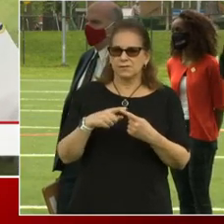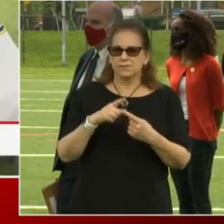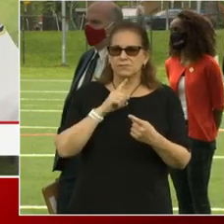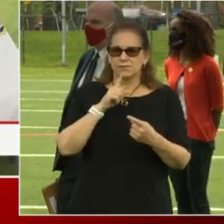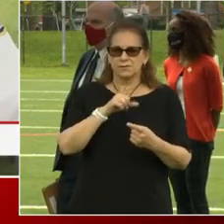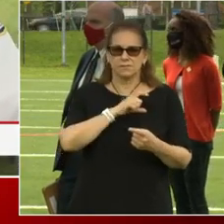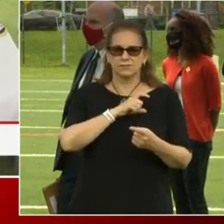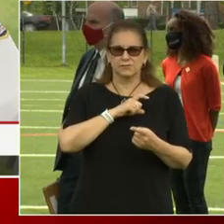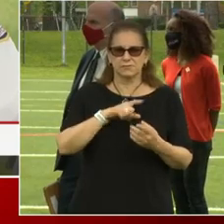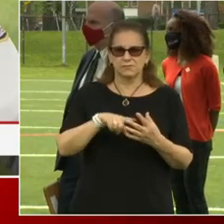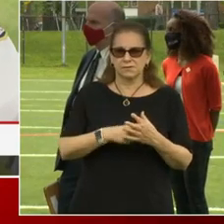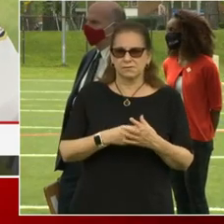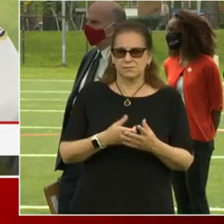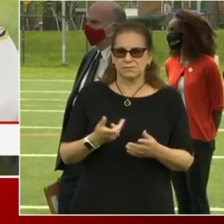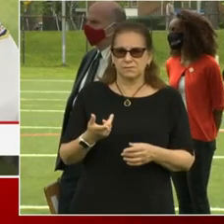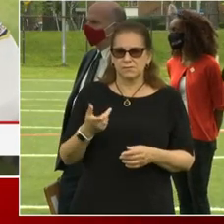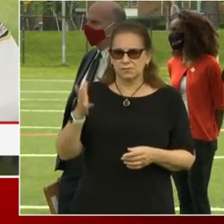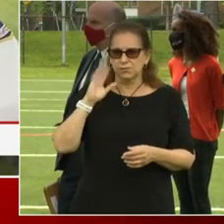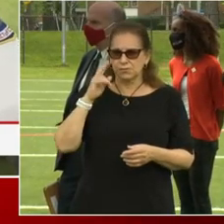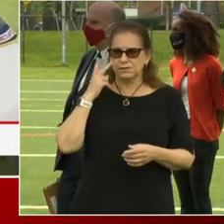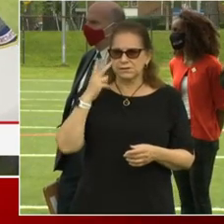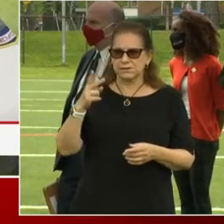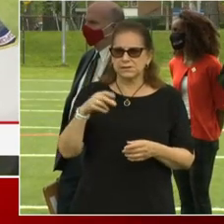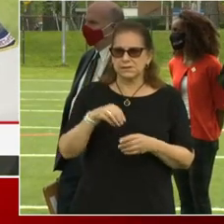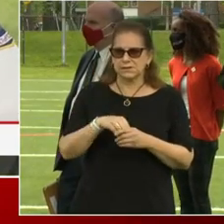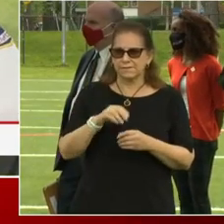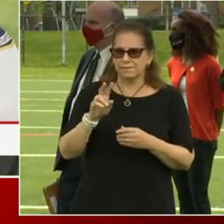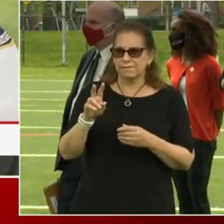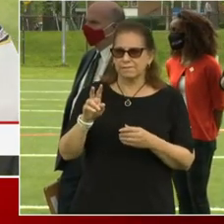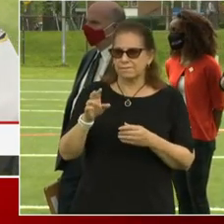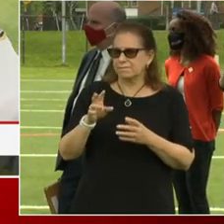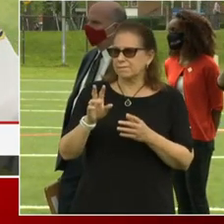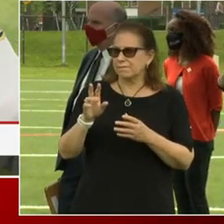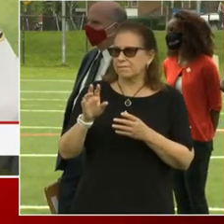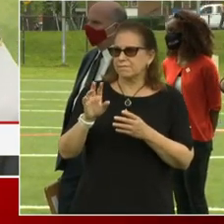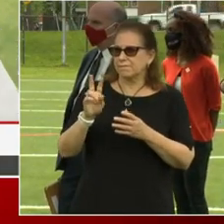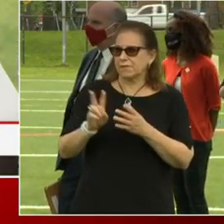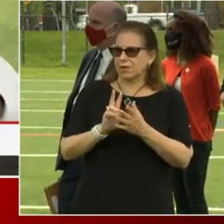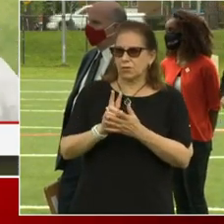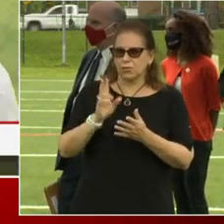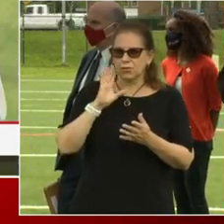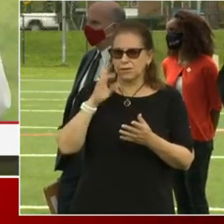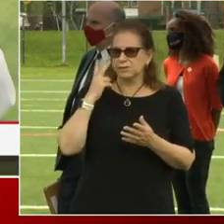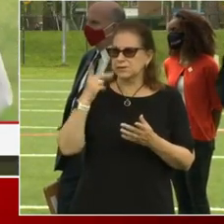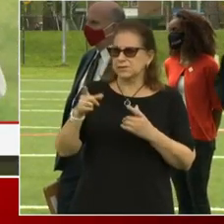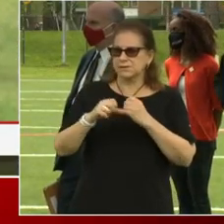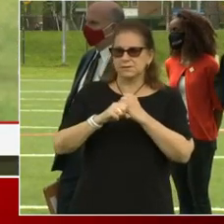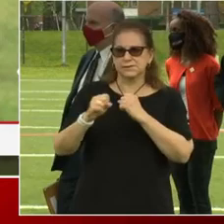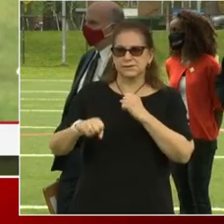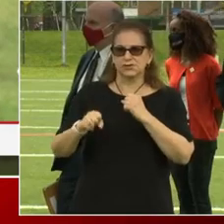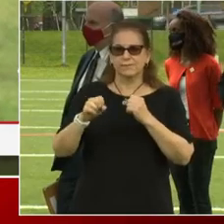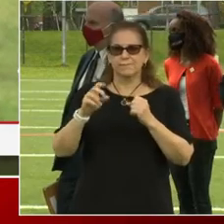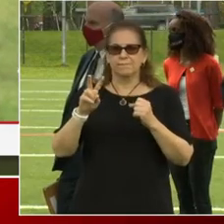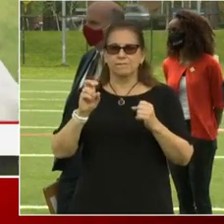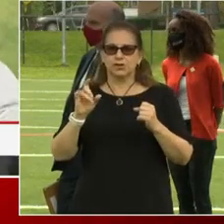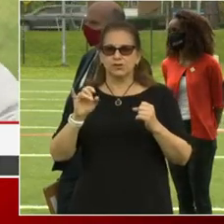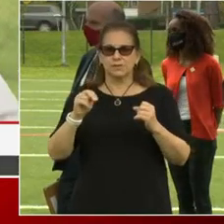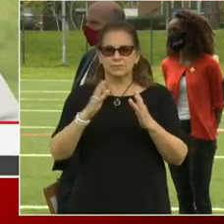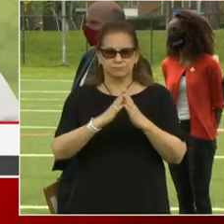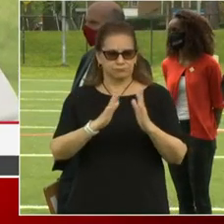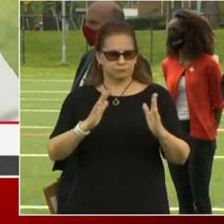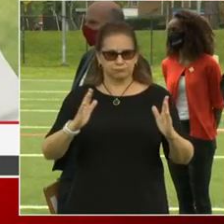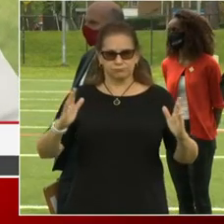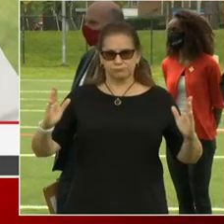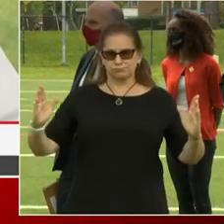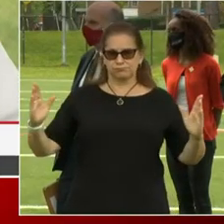begin first aid? Yeah, you'll see that in the extended version of the video clip that's released. At some point, I'm not sure when you'll have